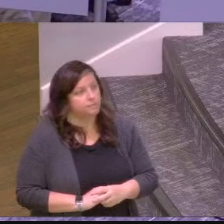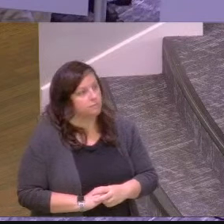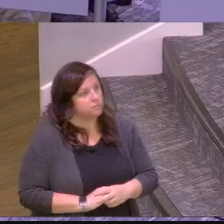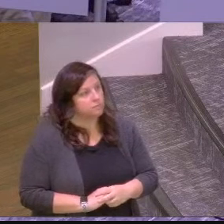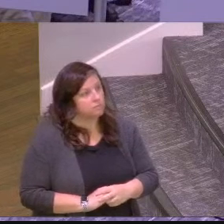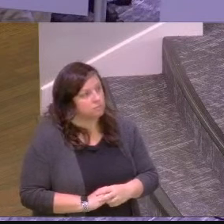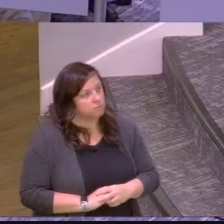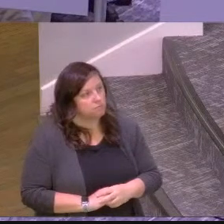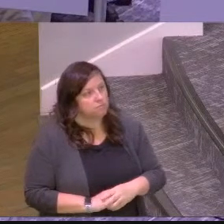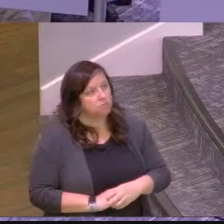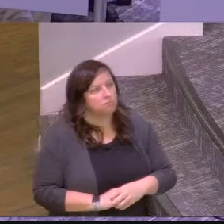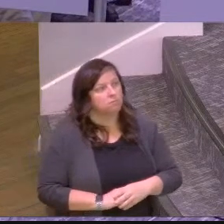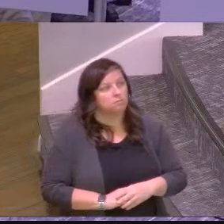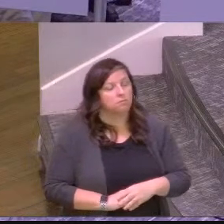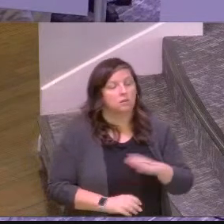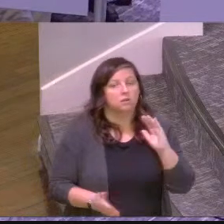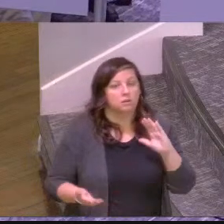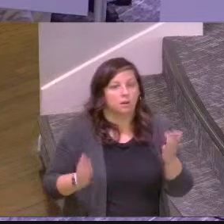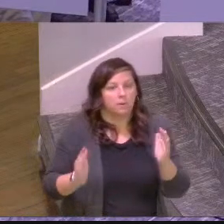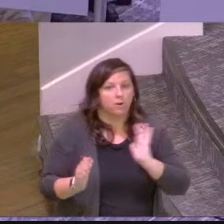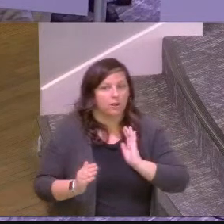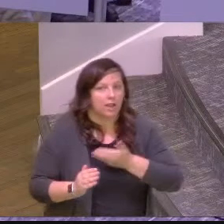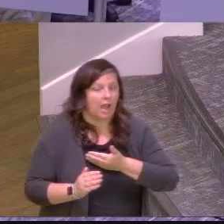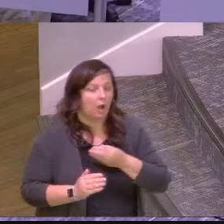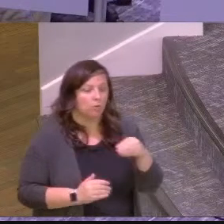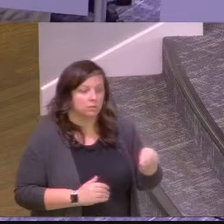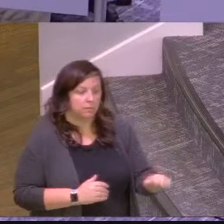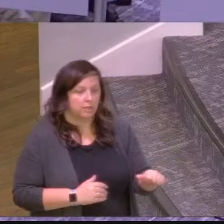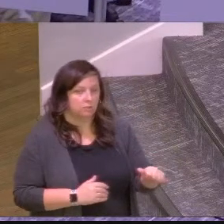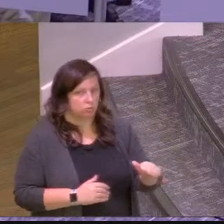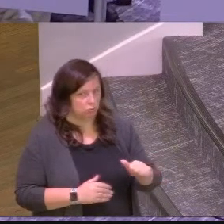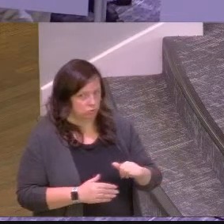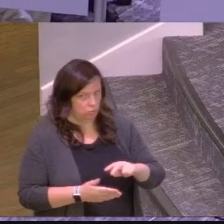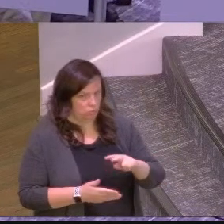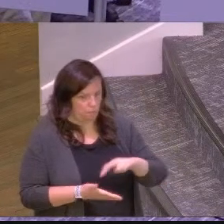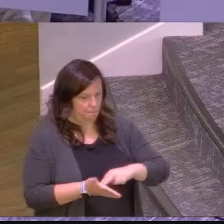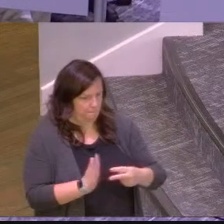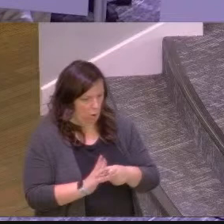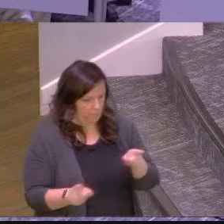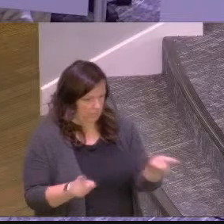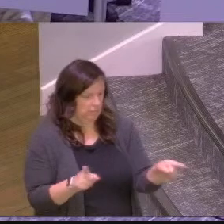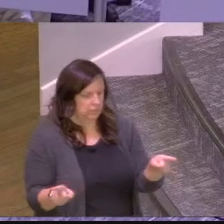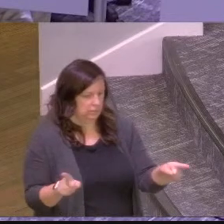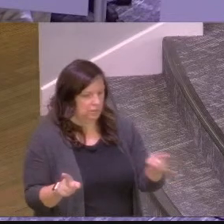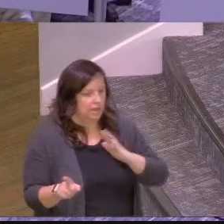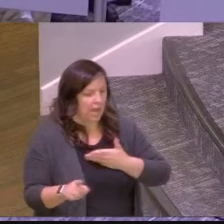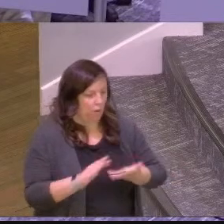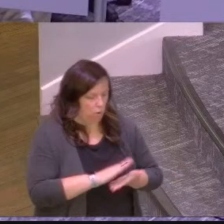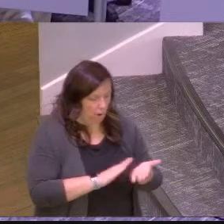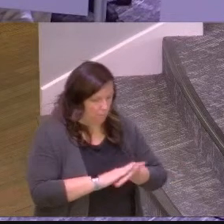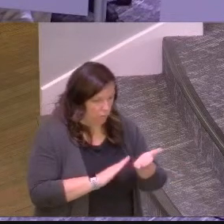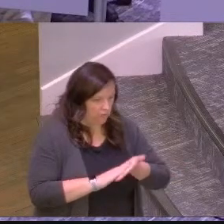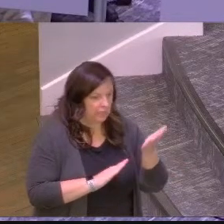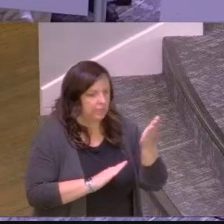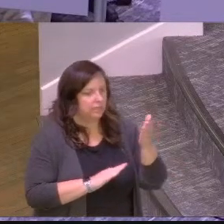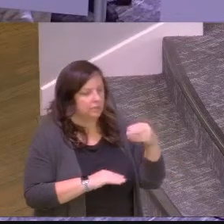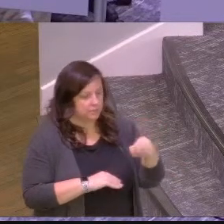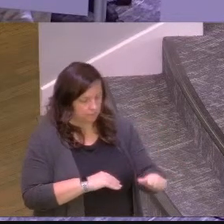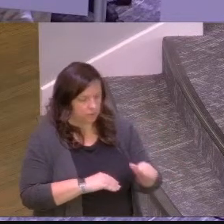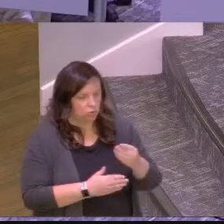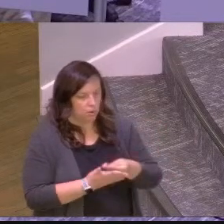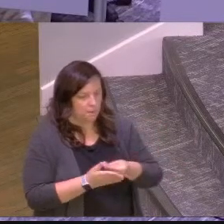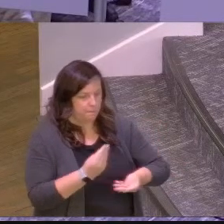Comparing and contrasting our expenditures by purpose, our operating expenditure budget